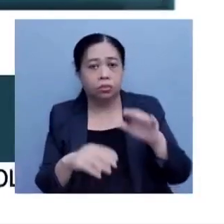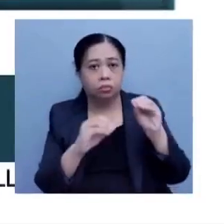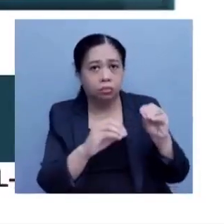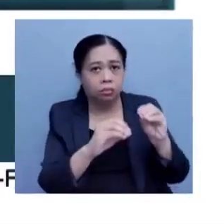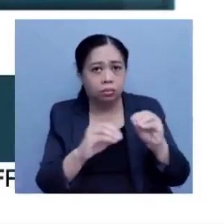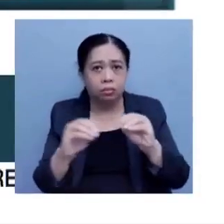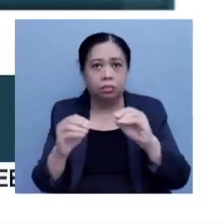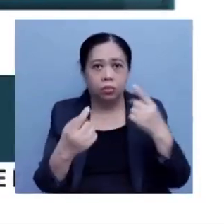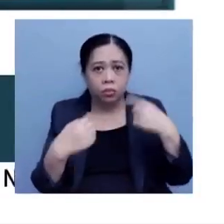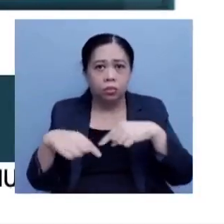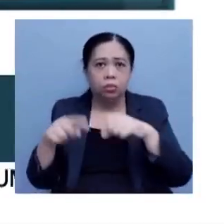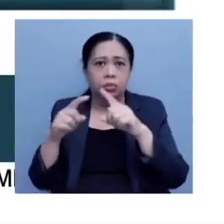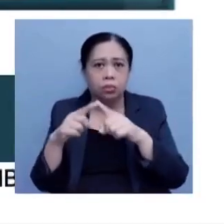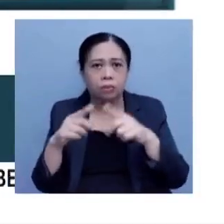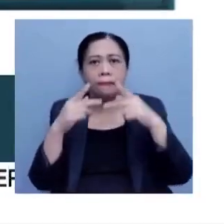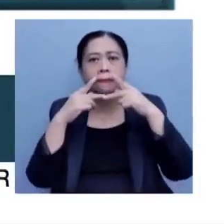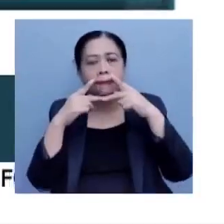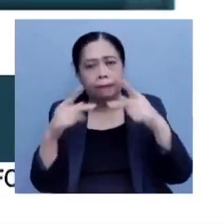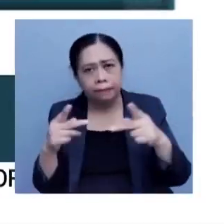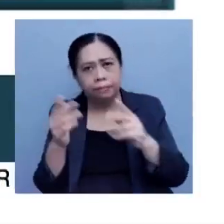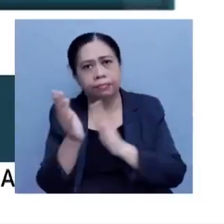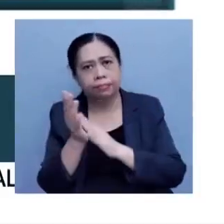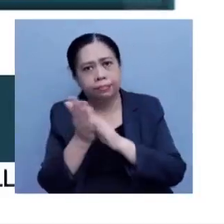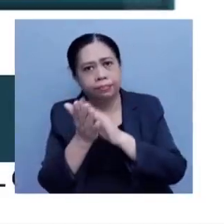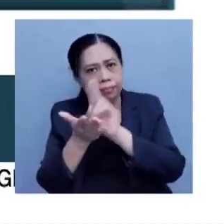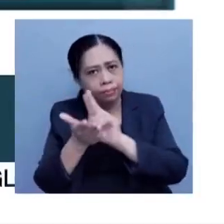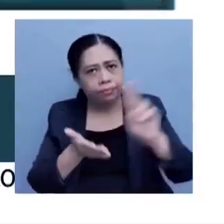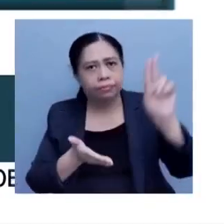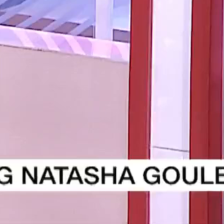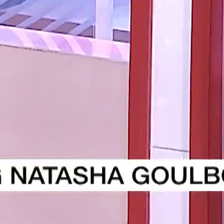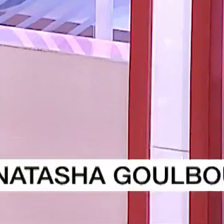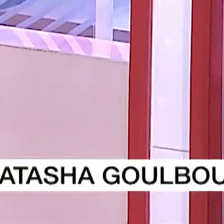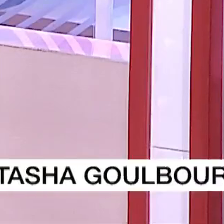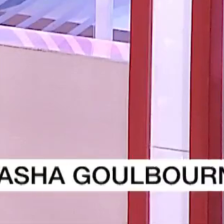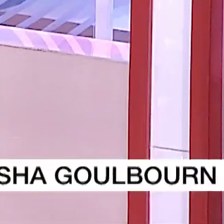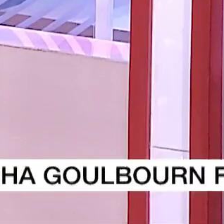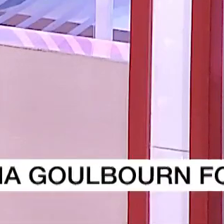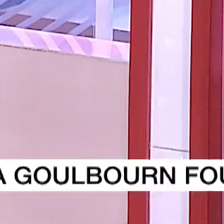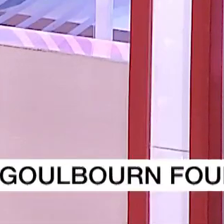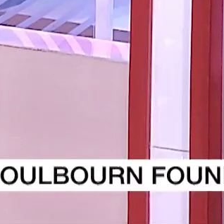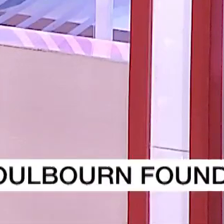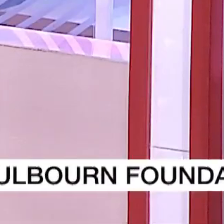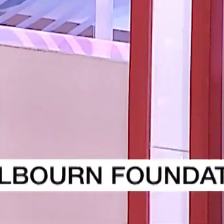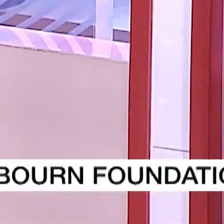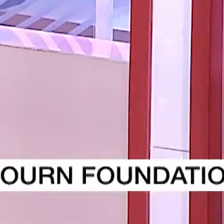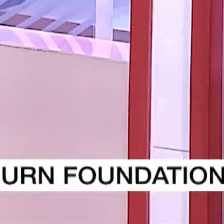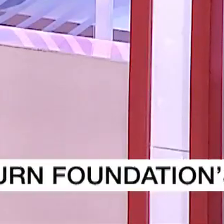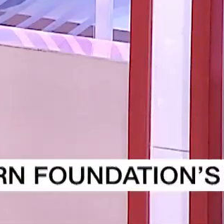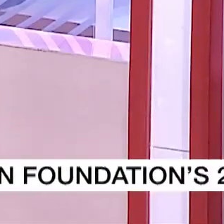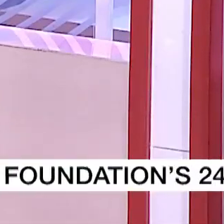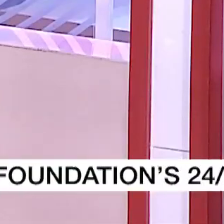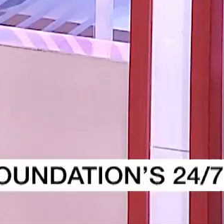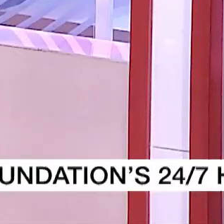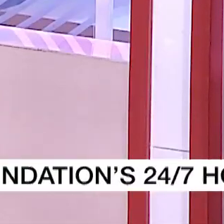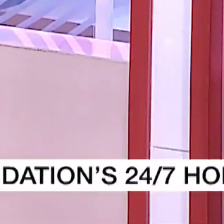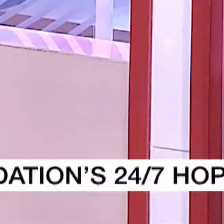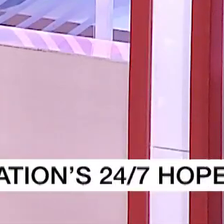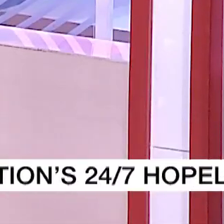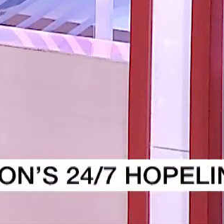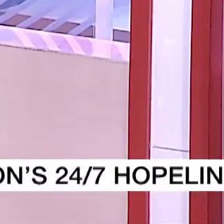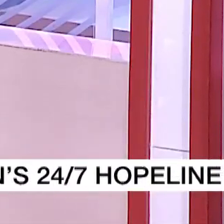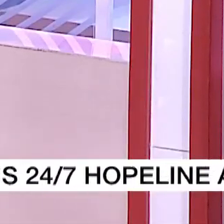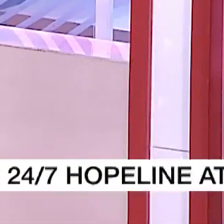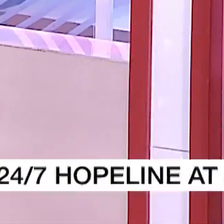to go to a public university. The Senate Finance Committee approves the proposed 2024